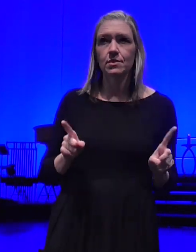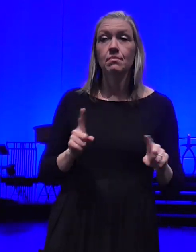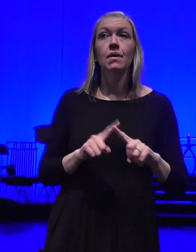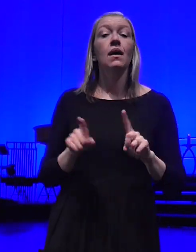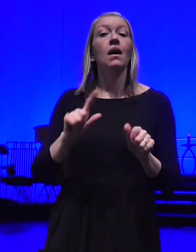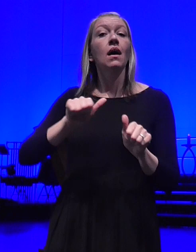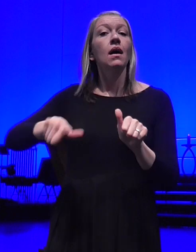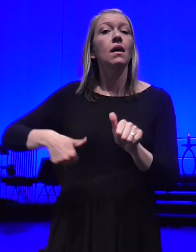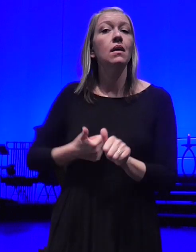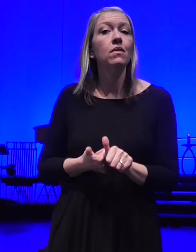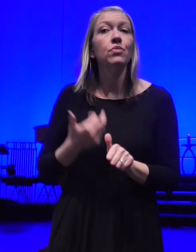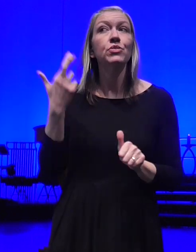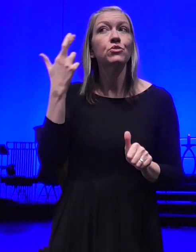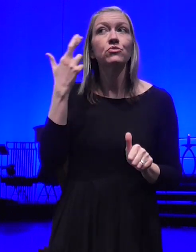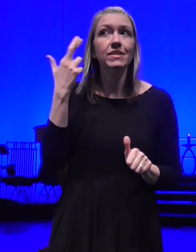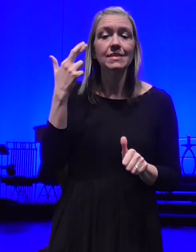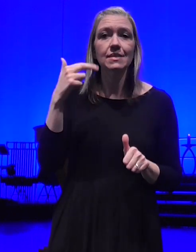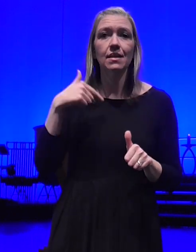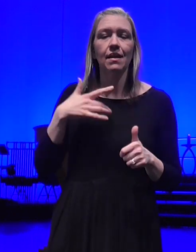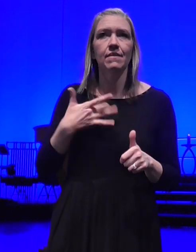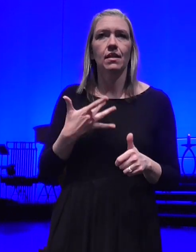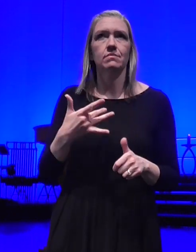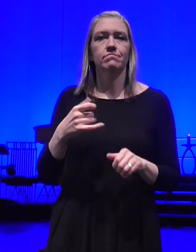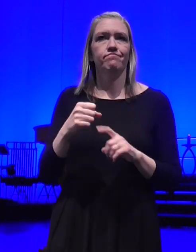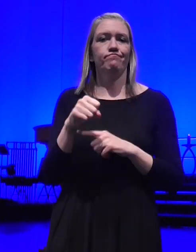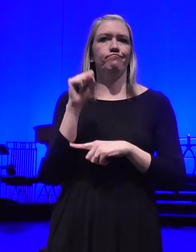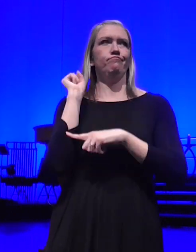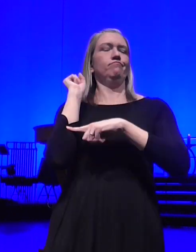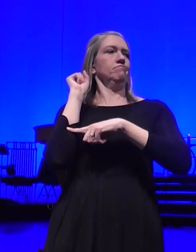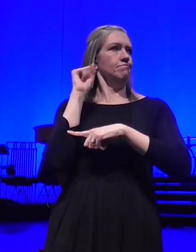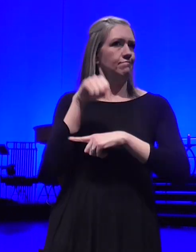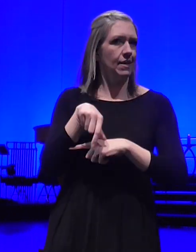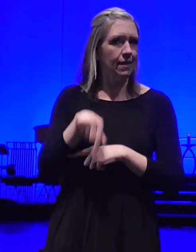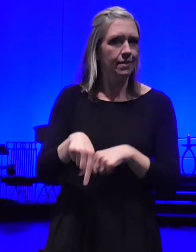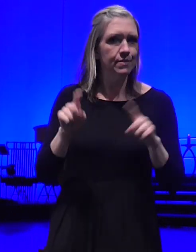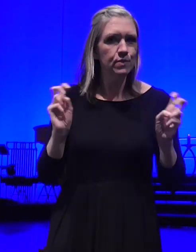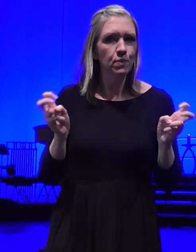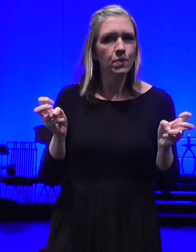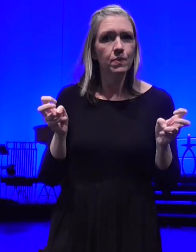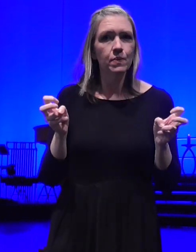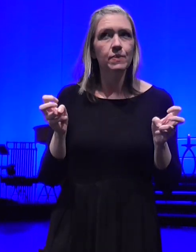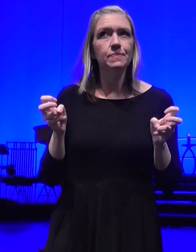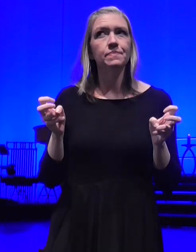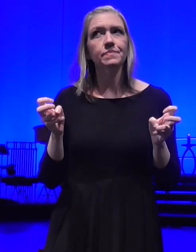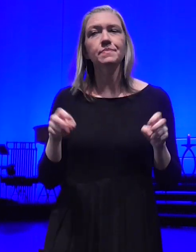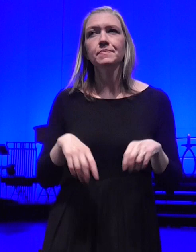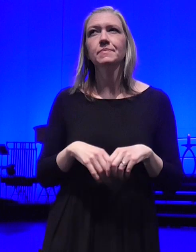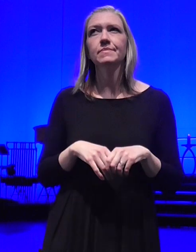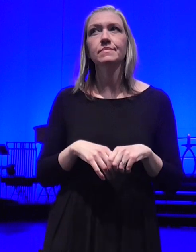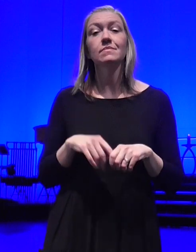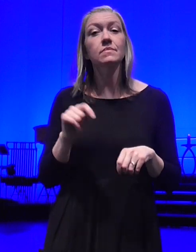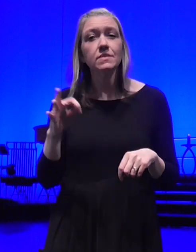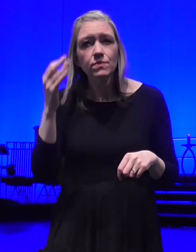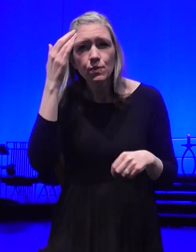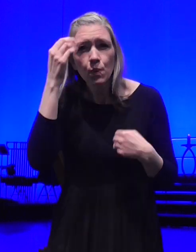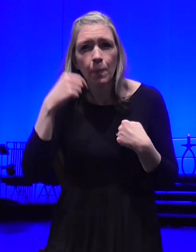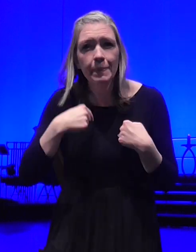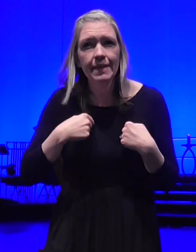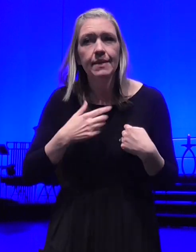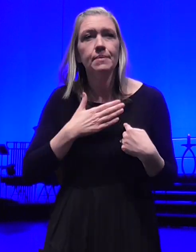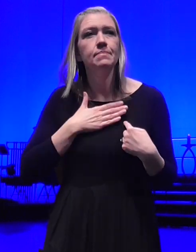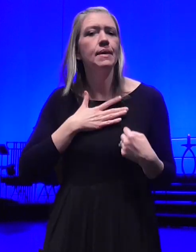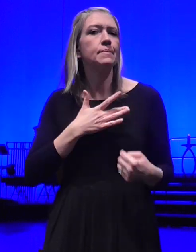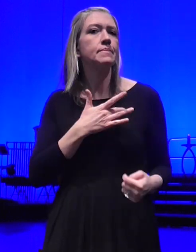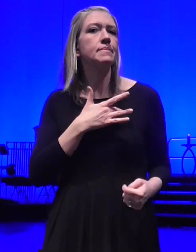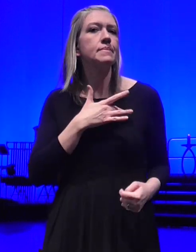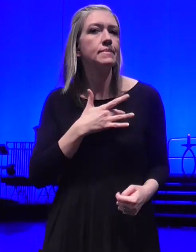the reason that this struck me so deeply was that, and if you know anything about me, I have a tendency to